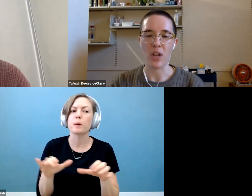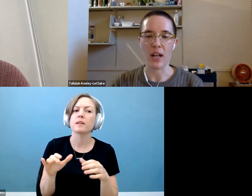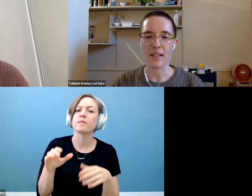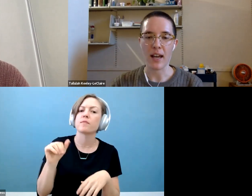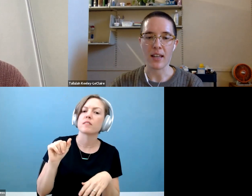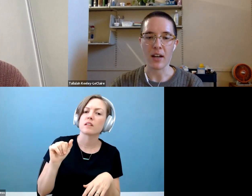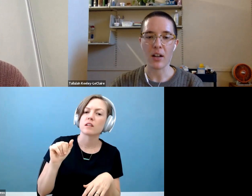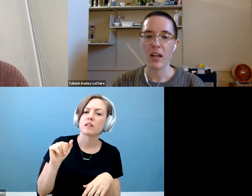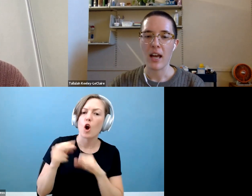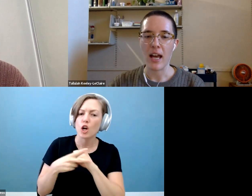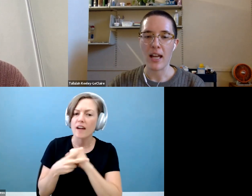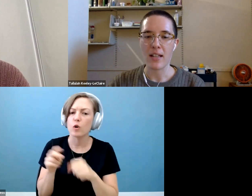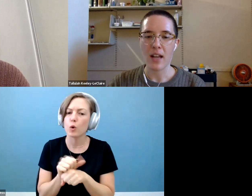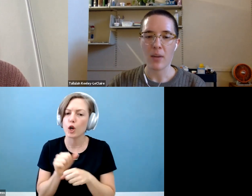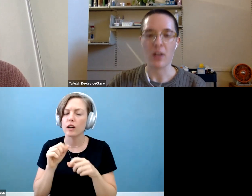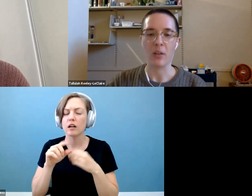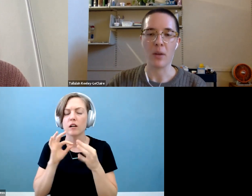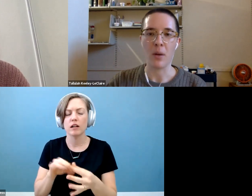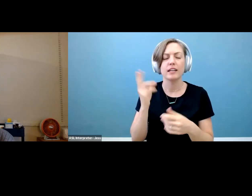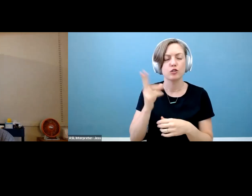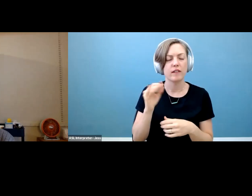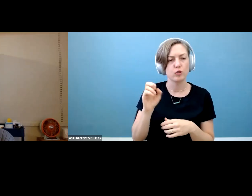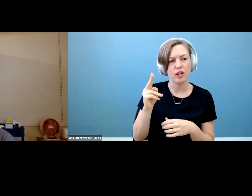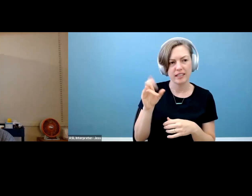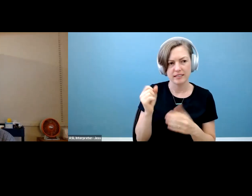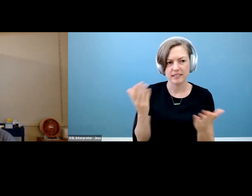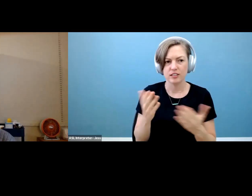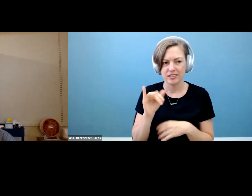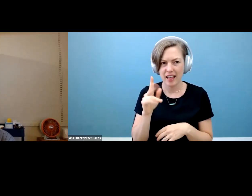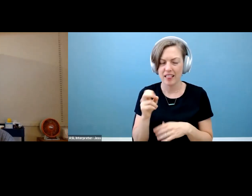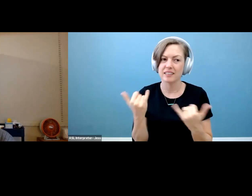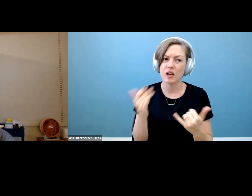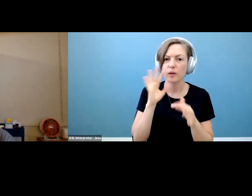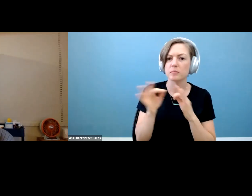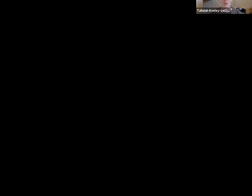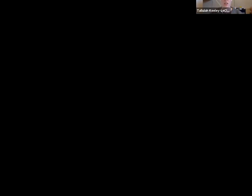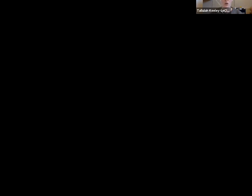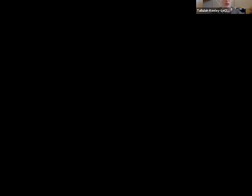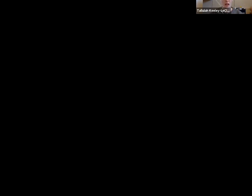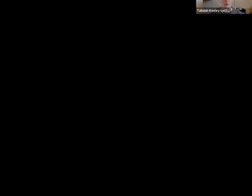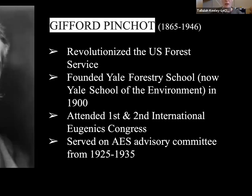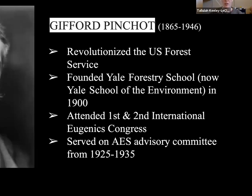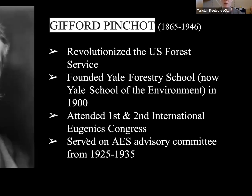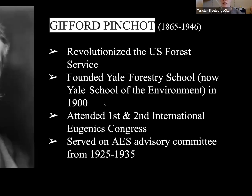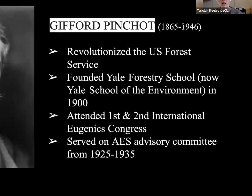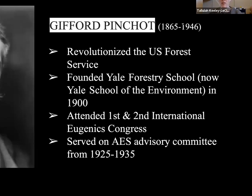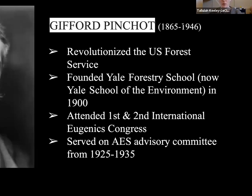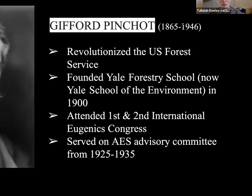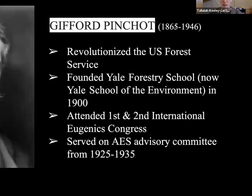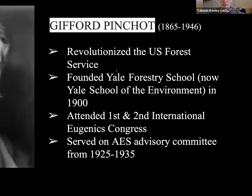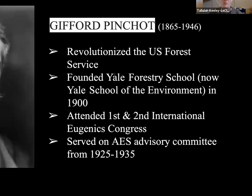history of eugenics at Yale. And today I'll be talking a little bit more about what my thesis is actually on, which is this overlap